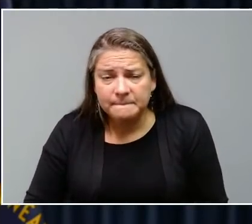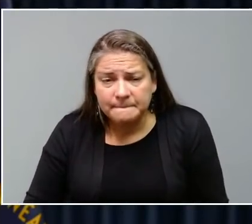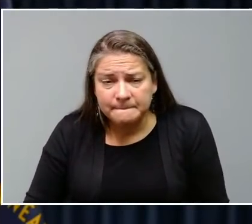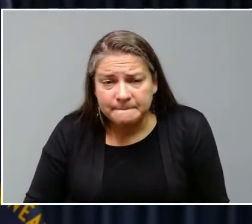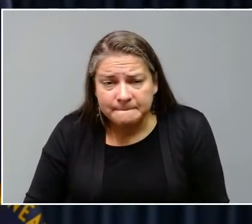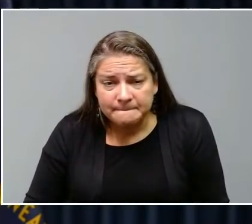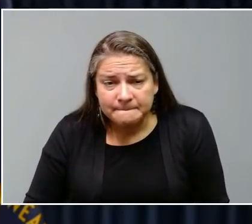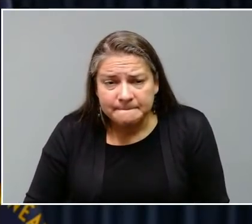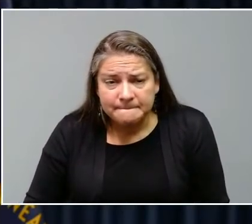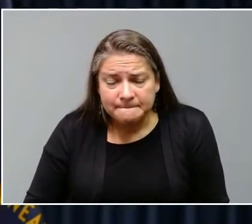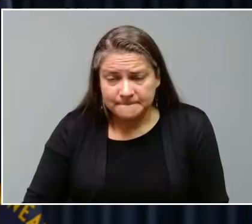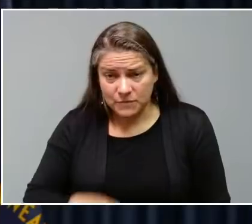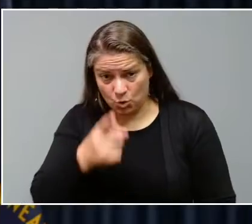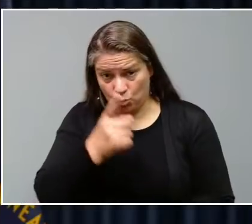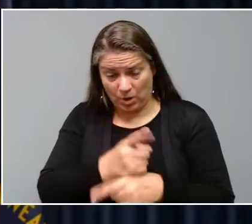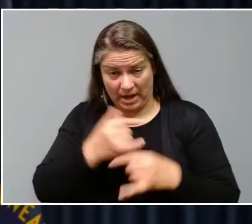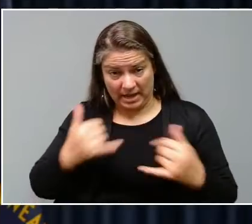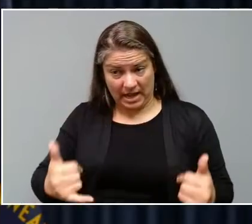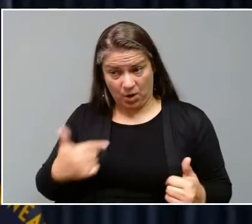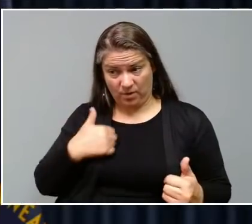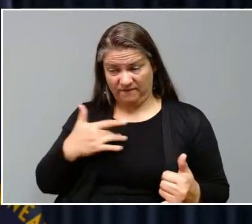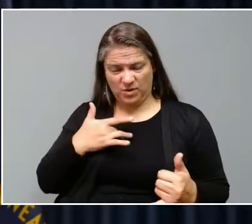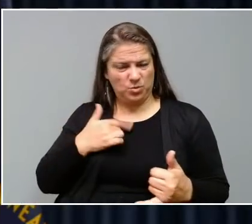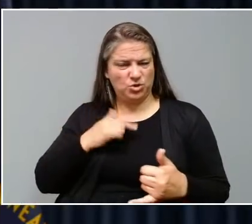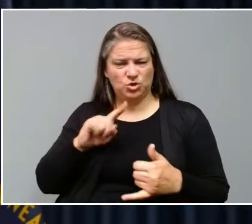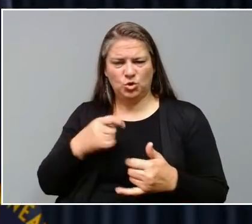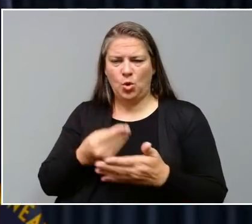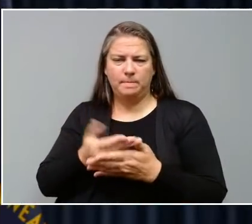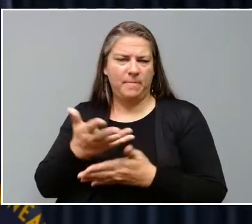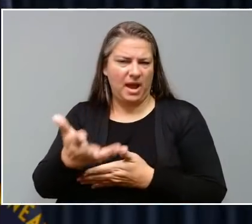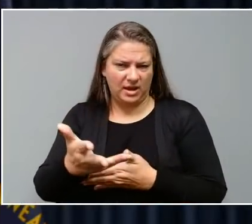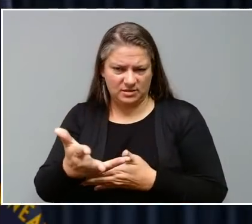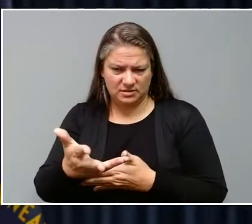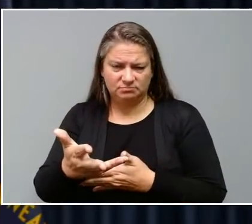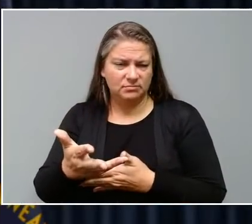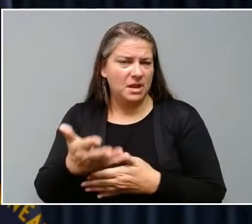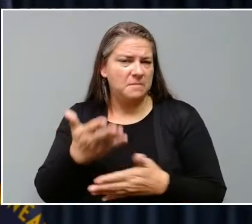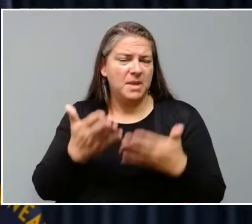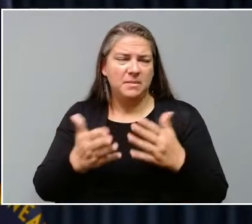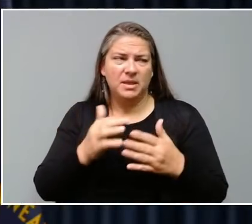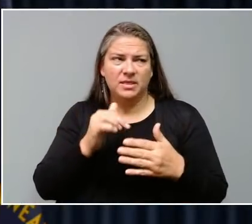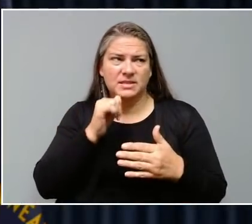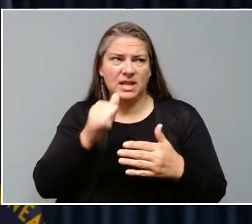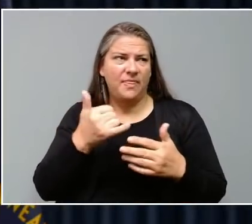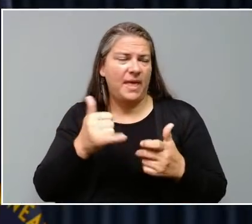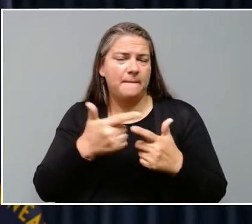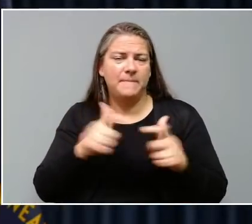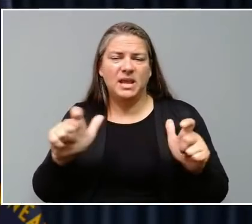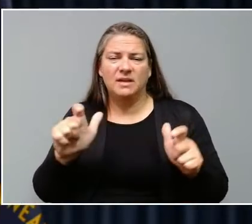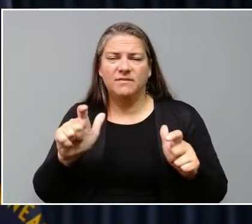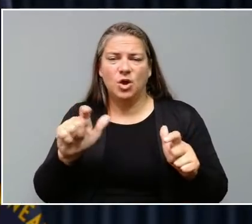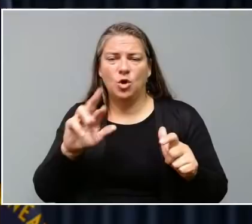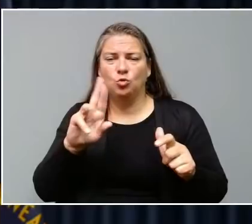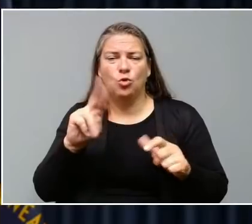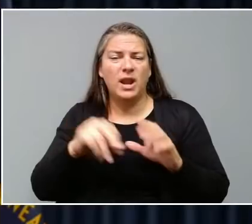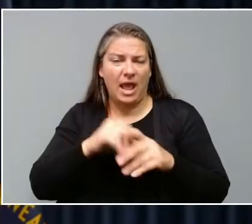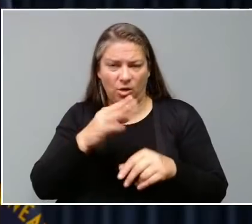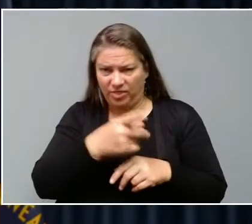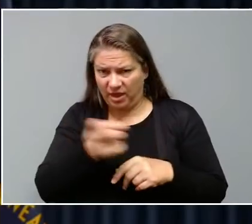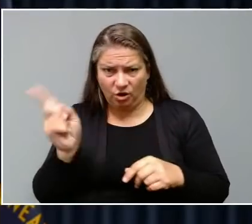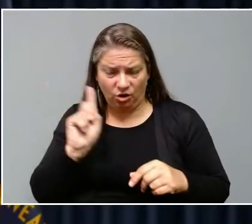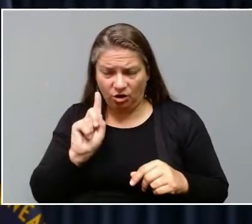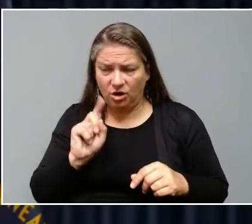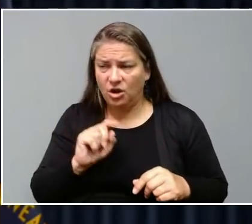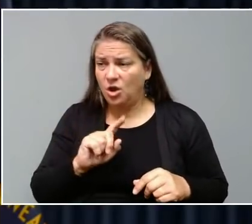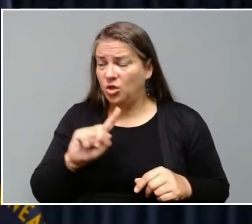we believe that we may be able to just purchase those, that there might not be as big of a run out there. And the very first thing that we